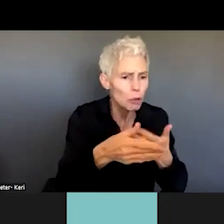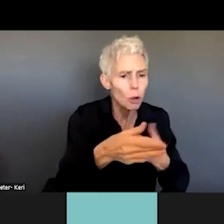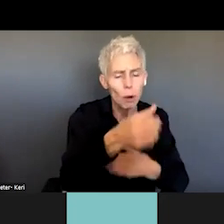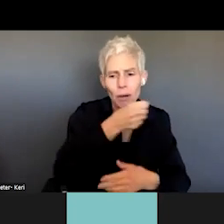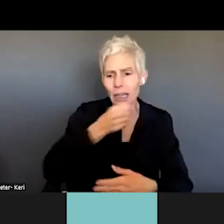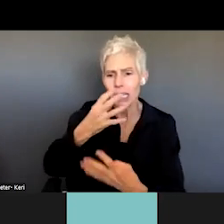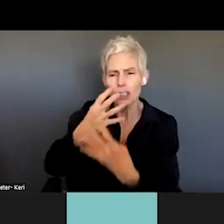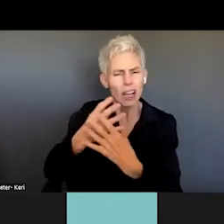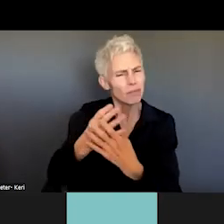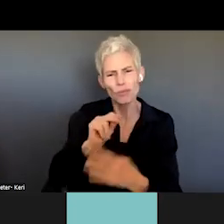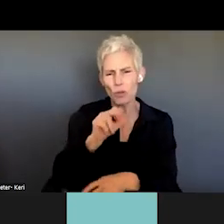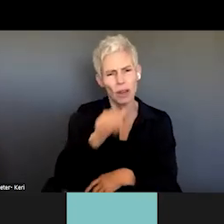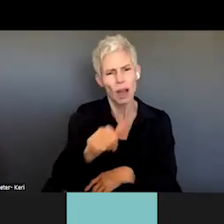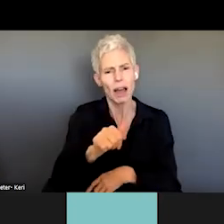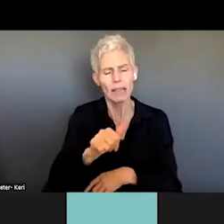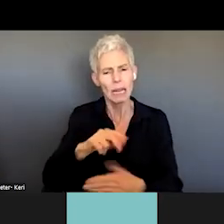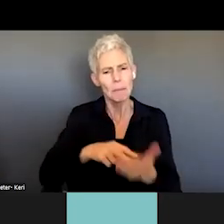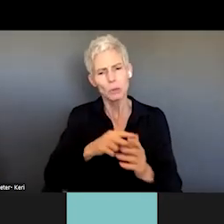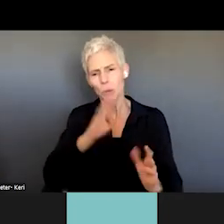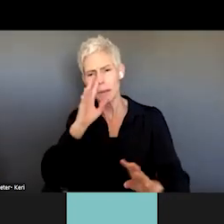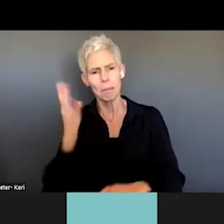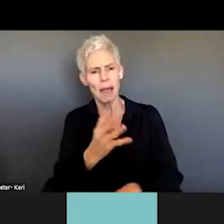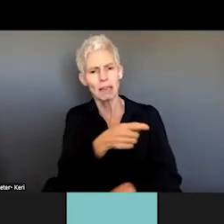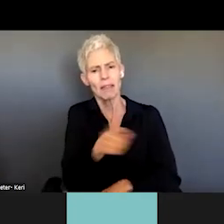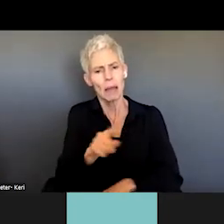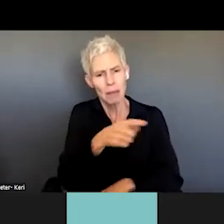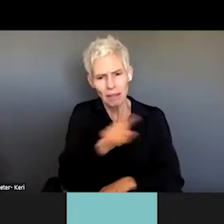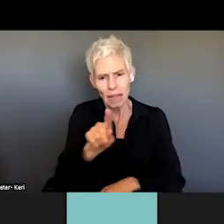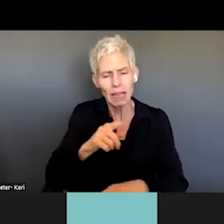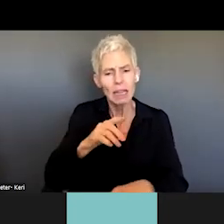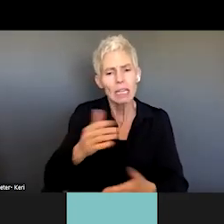situation, because we're abandoning them, and they deserve treatment just like everybody else.